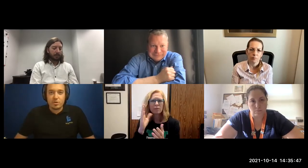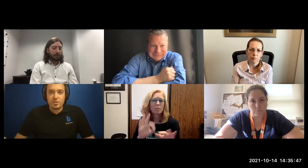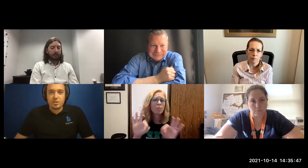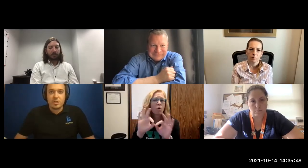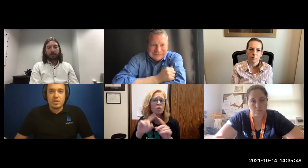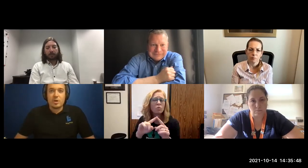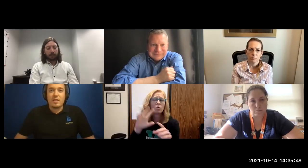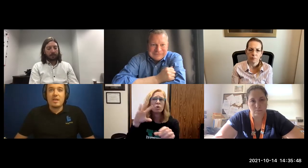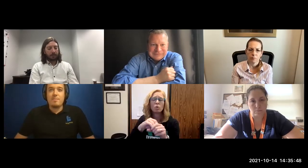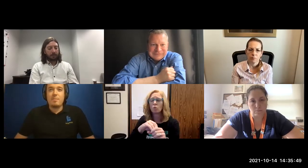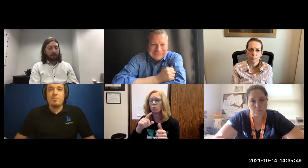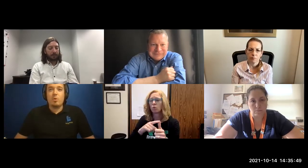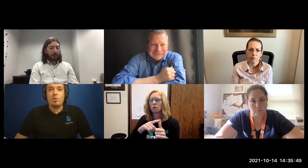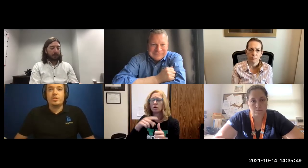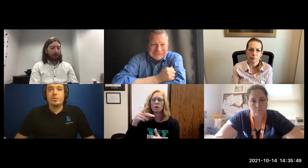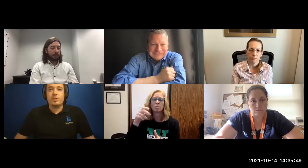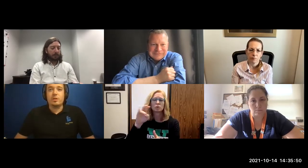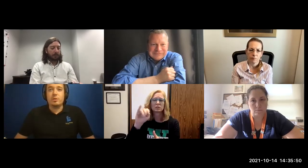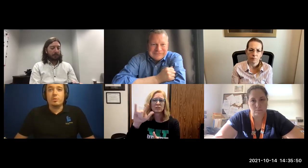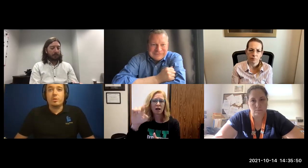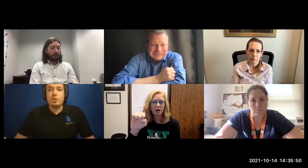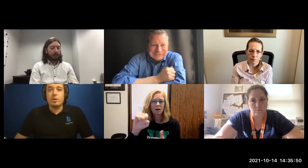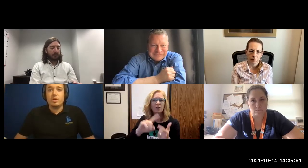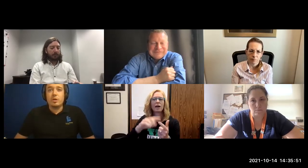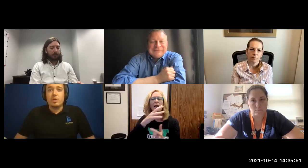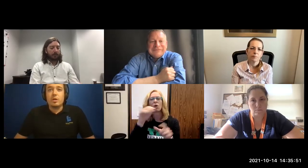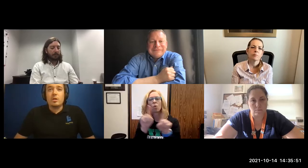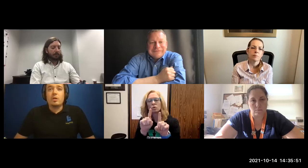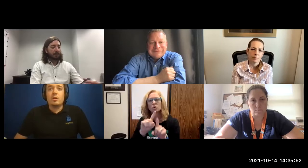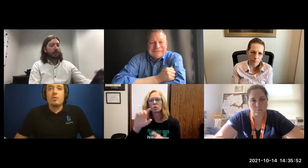RIT scores. So I think it may be important to include